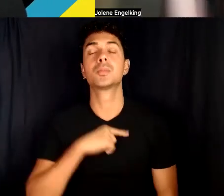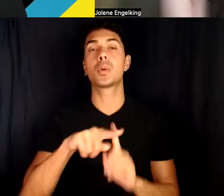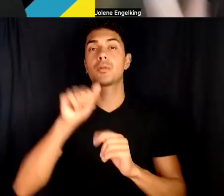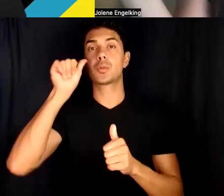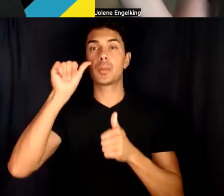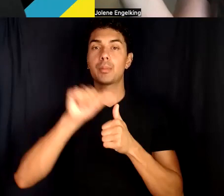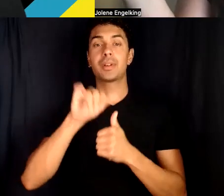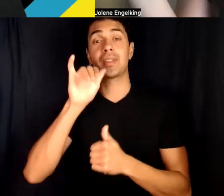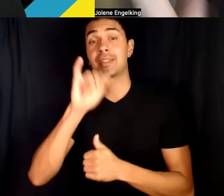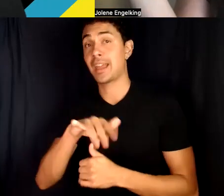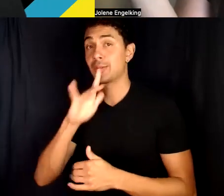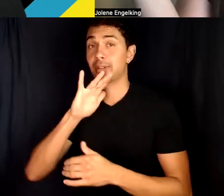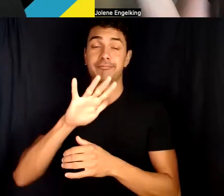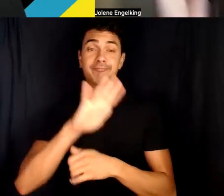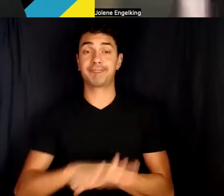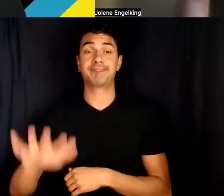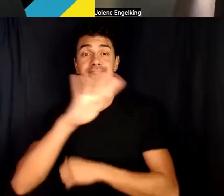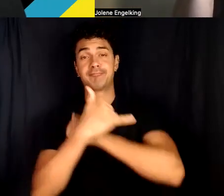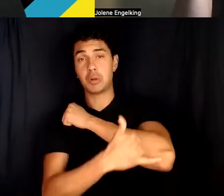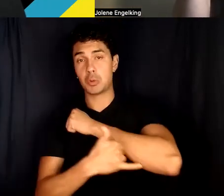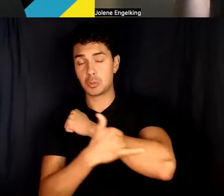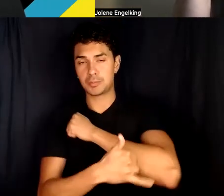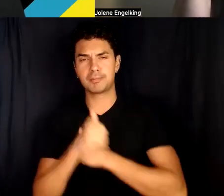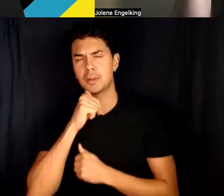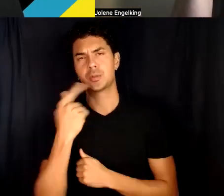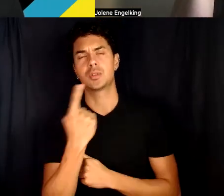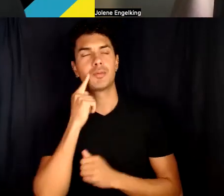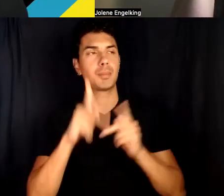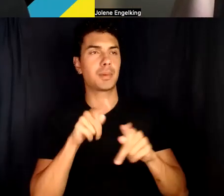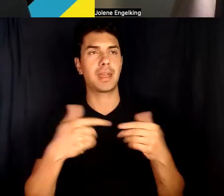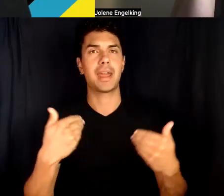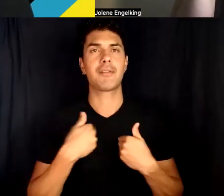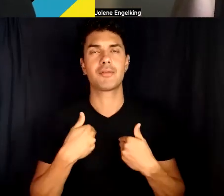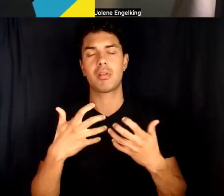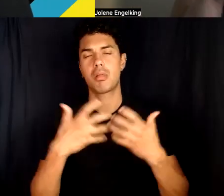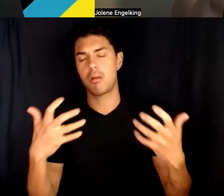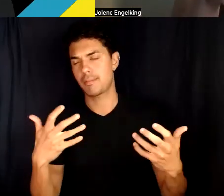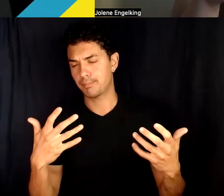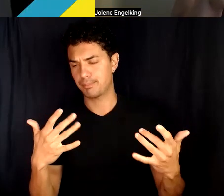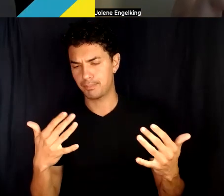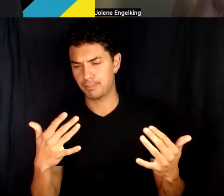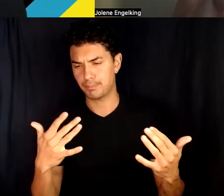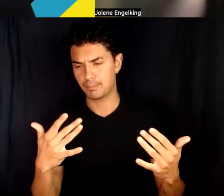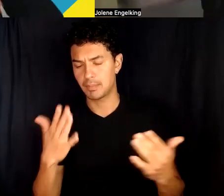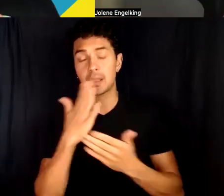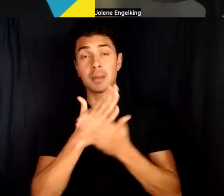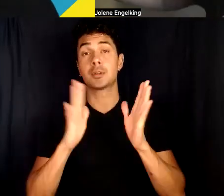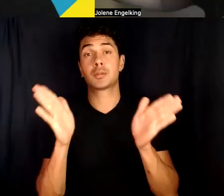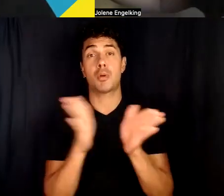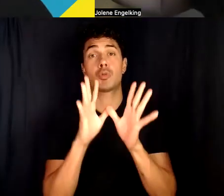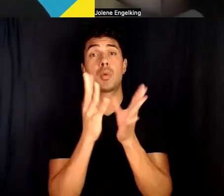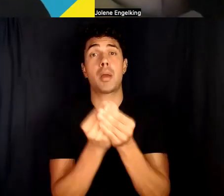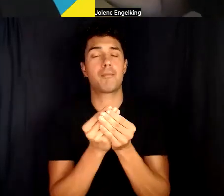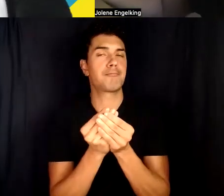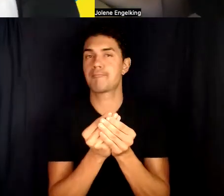that's across the country, and that's including the folks who might not have, a lot of the smaller tribes don't have land, or a lot of the tribes